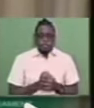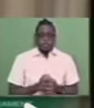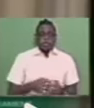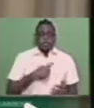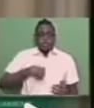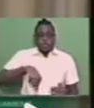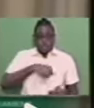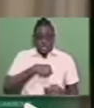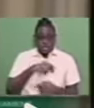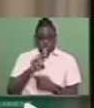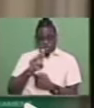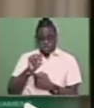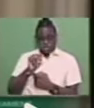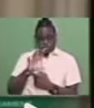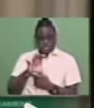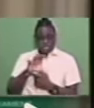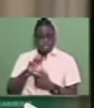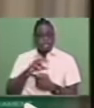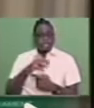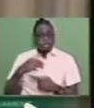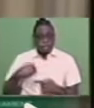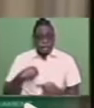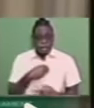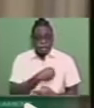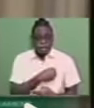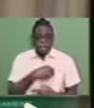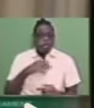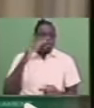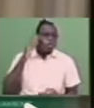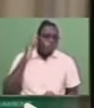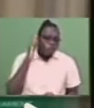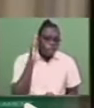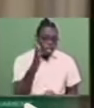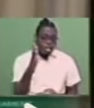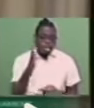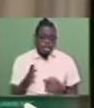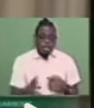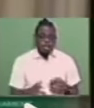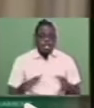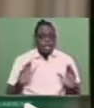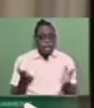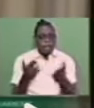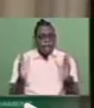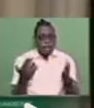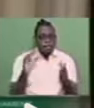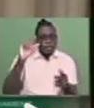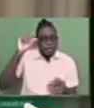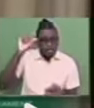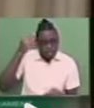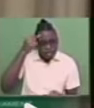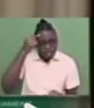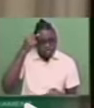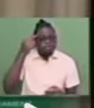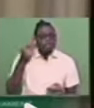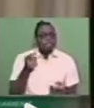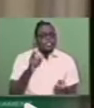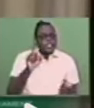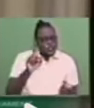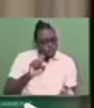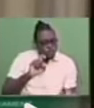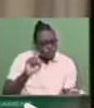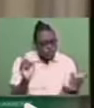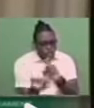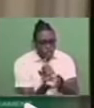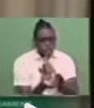with government for us to revisit the exemptions on motor vehicles with respect to putting a cap and